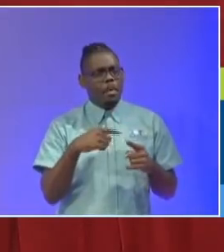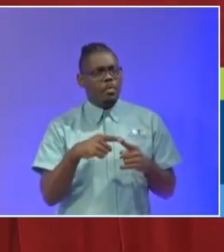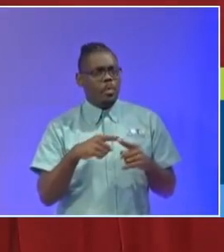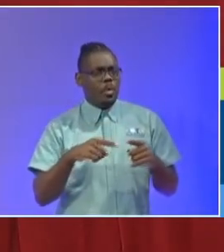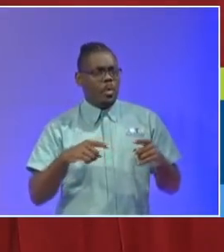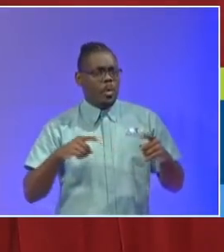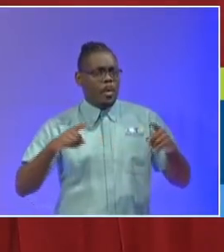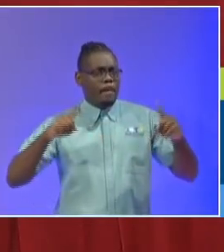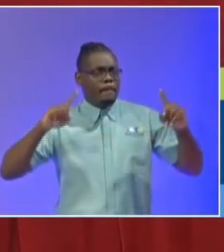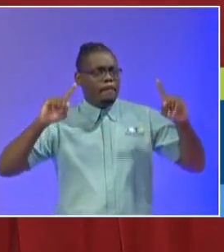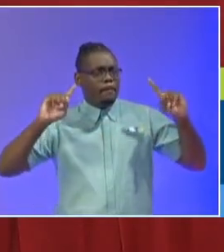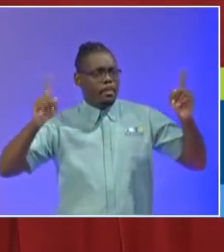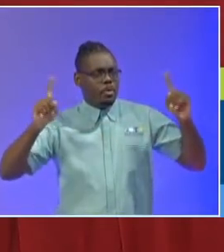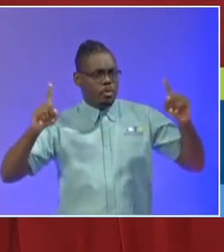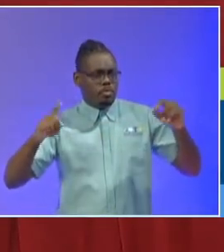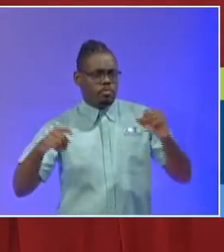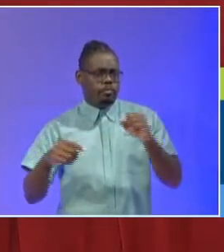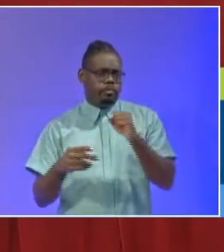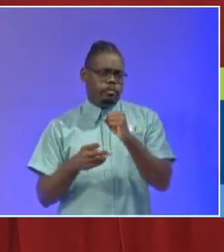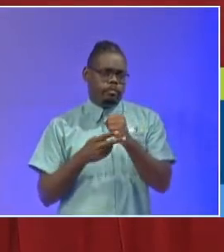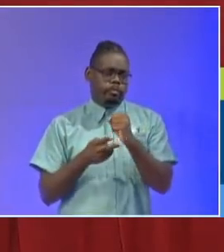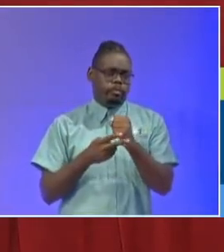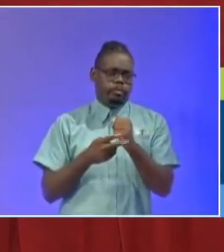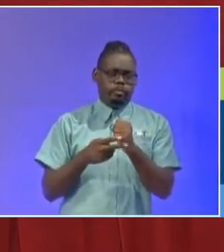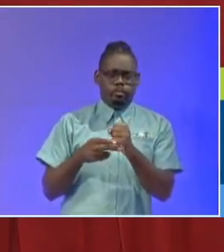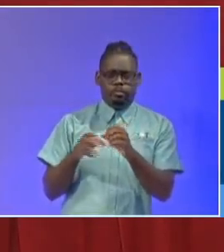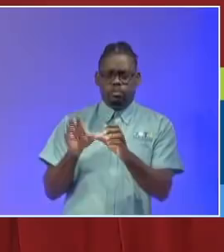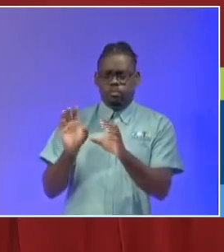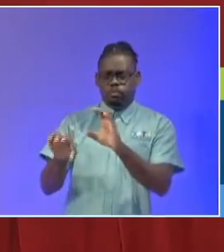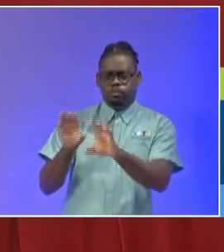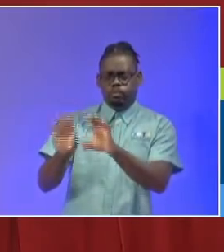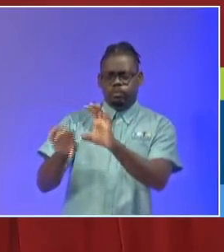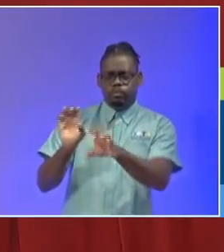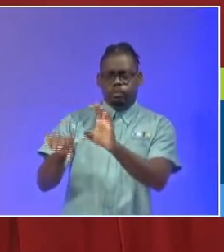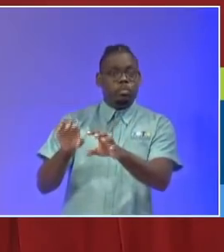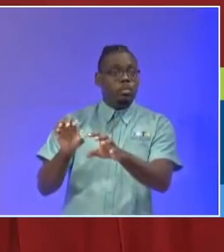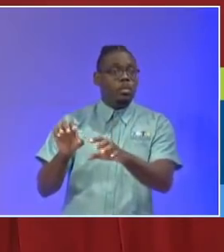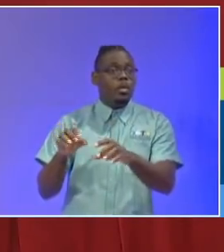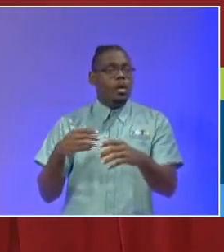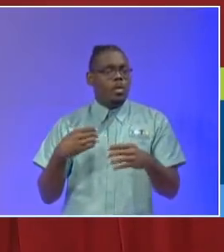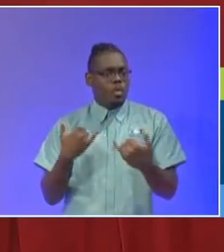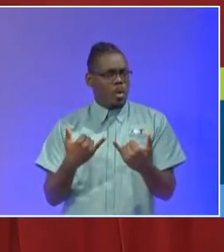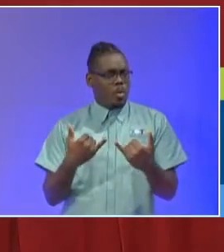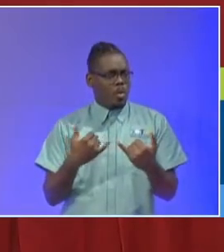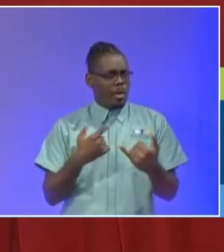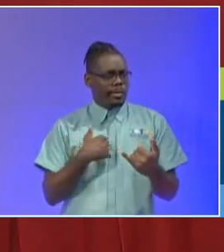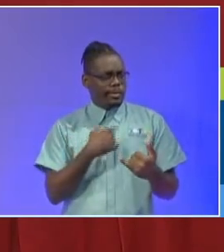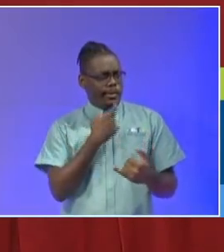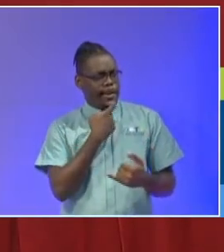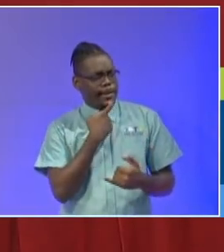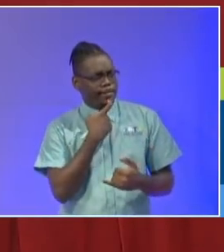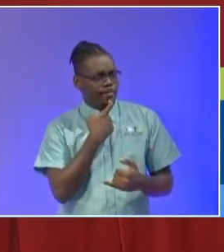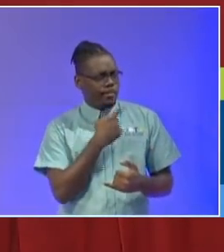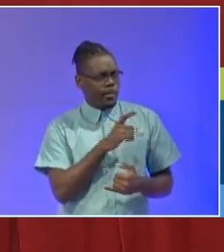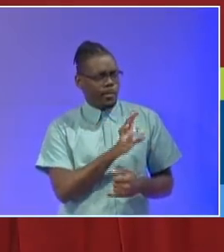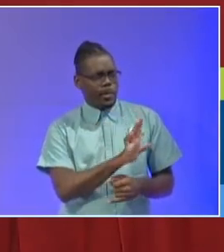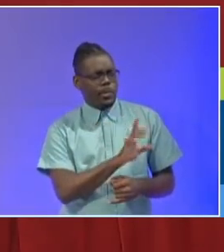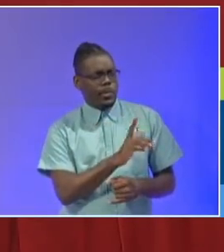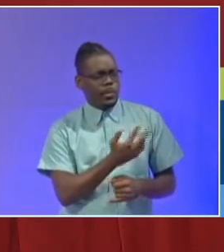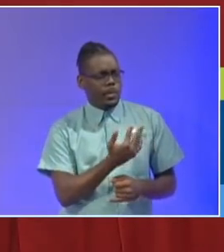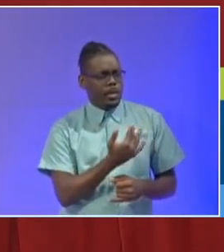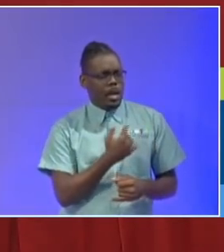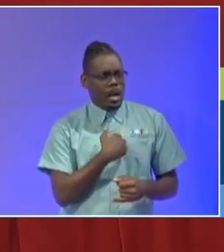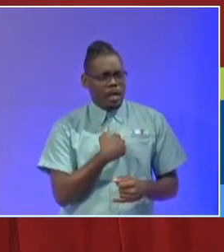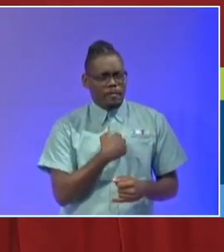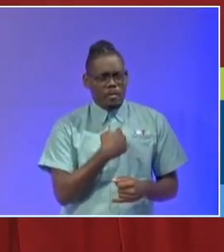Newsday recently that the position at our morgues at this time is not critical in this case. So I'm hoping